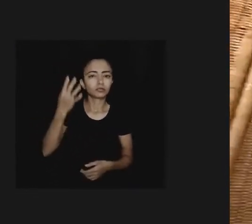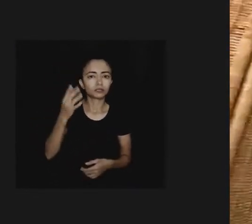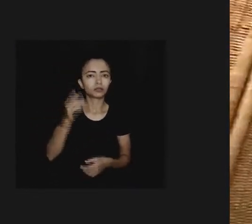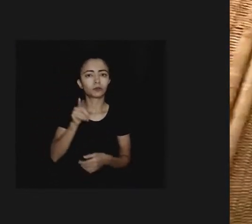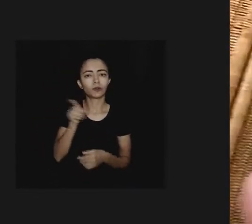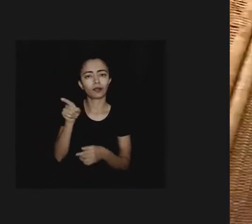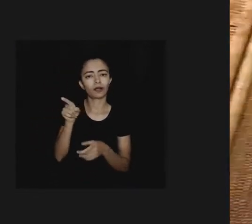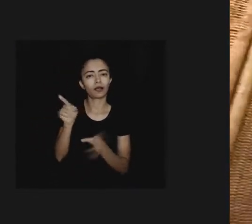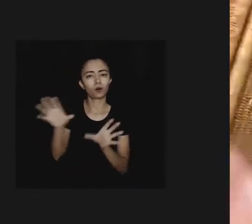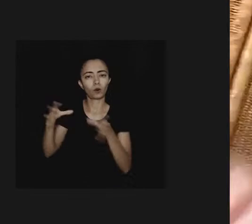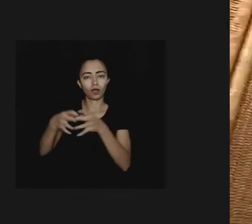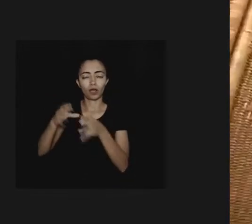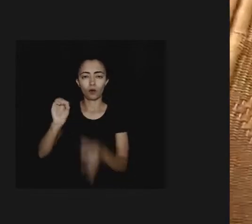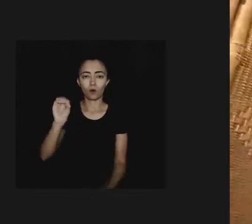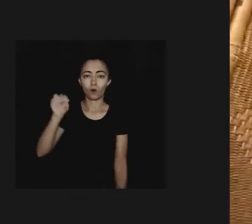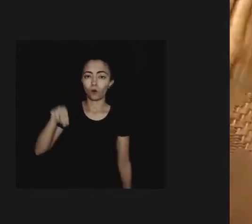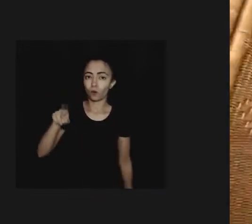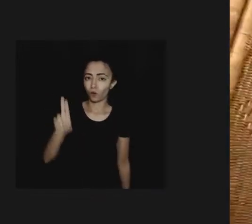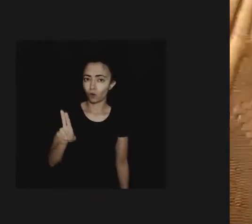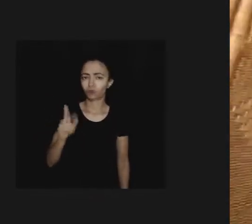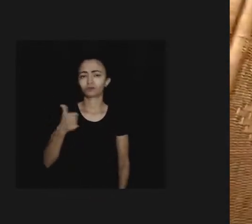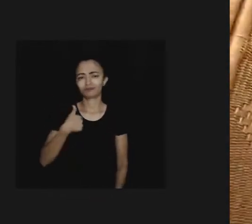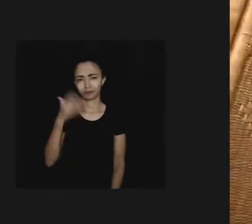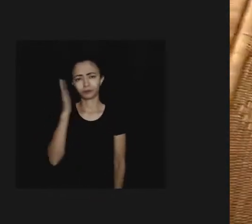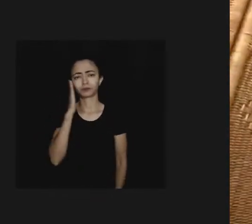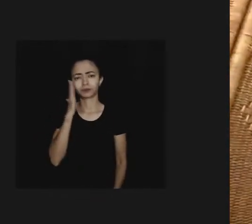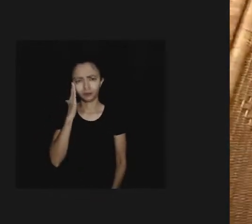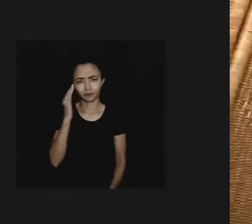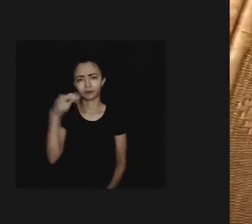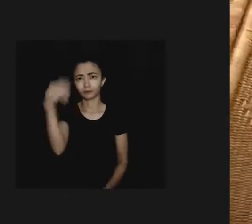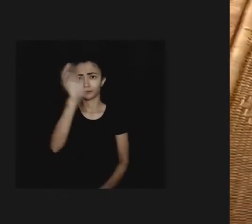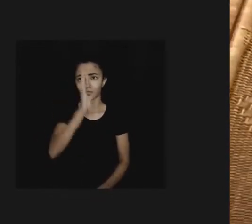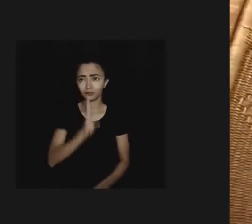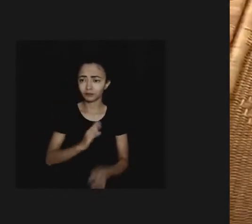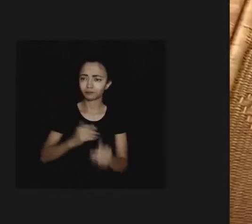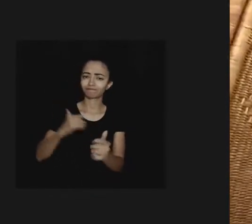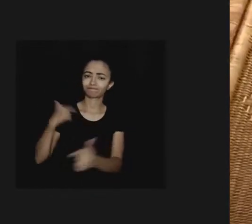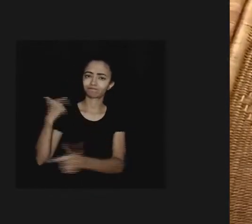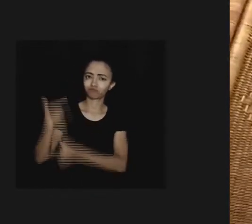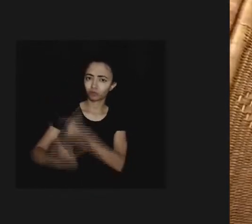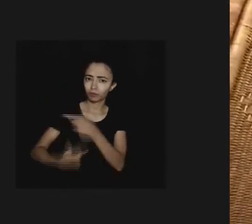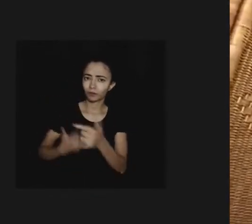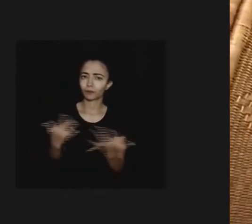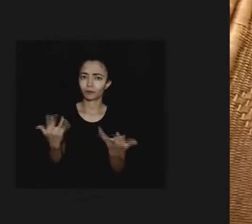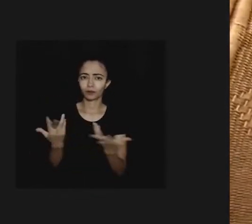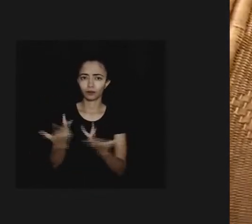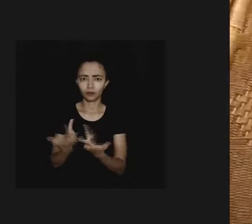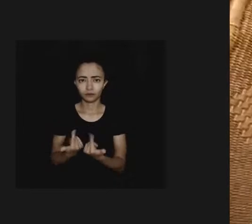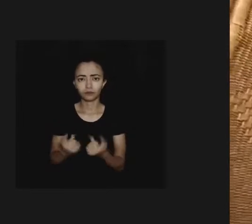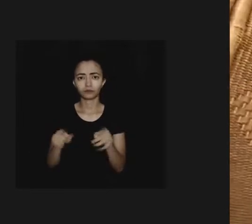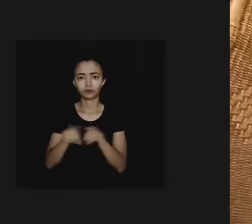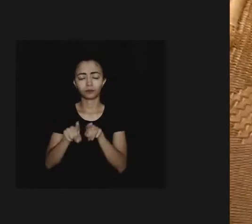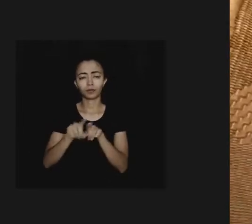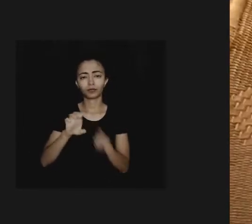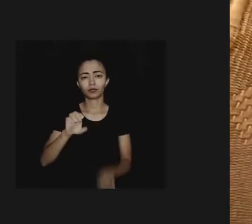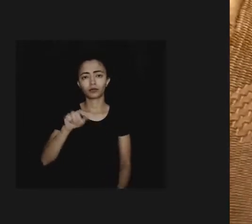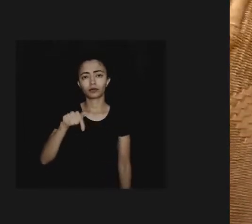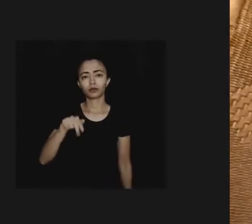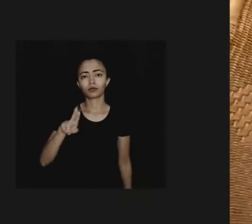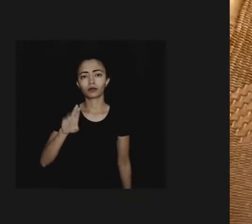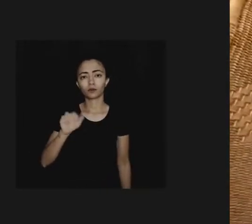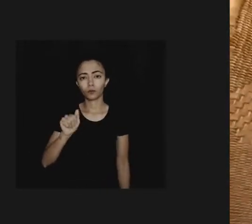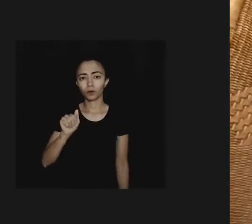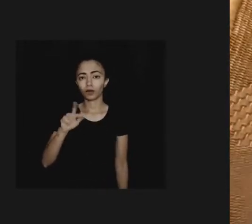fabulous, and Ecuador and so many of the countries in your region have really been helpful. So